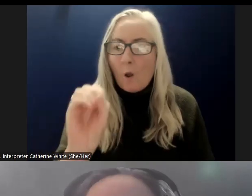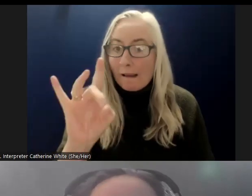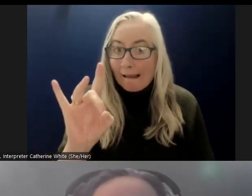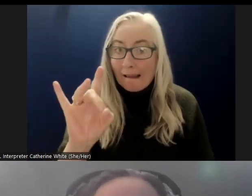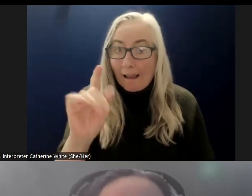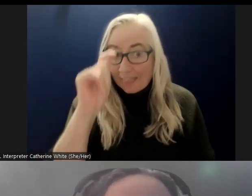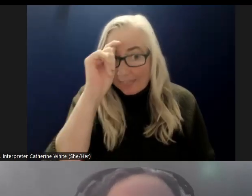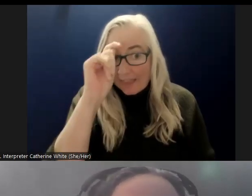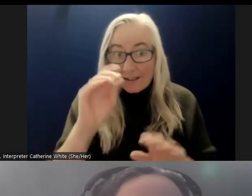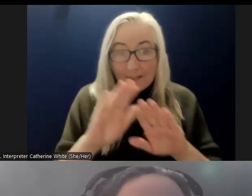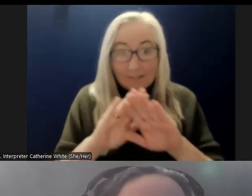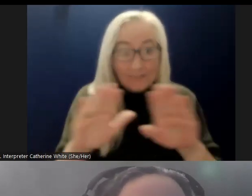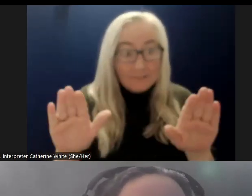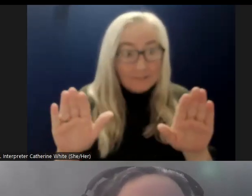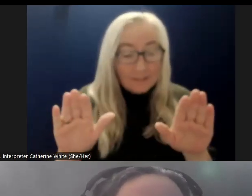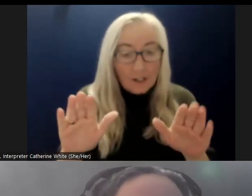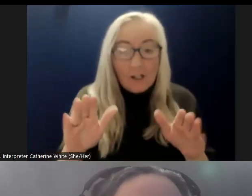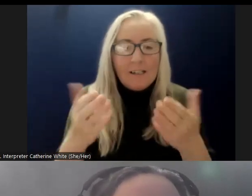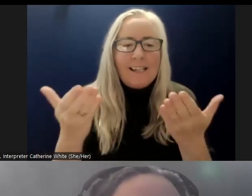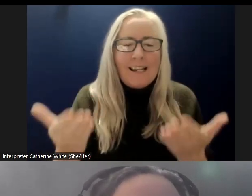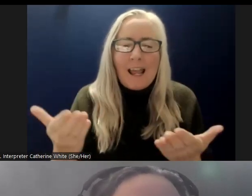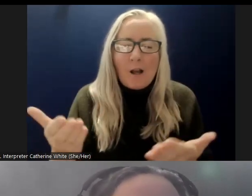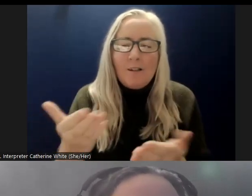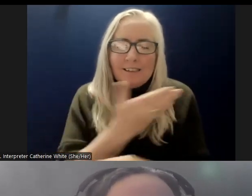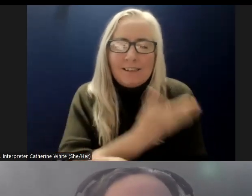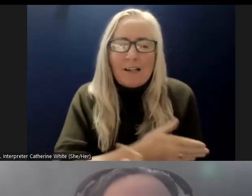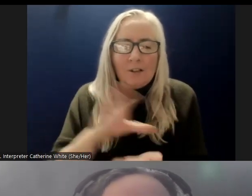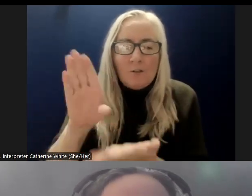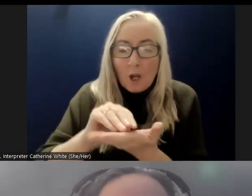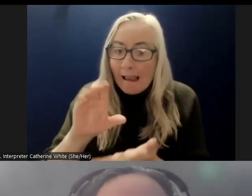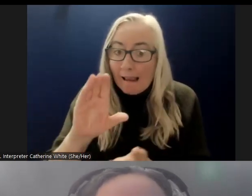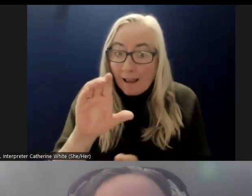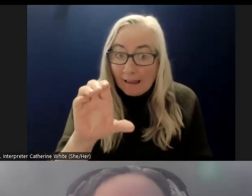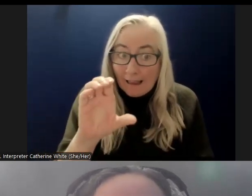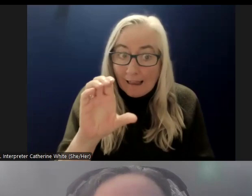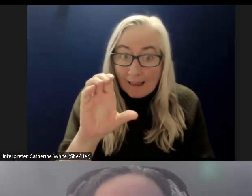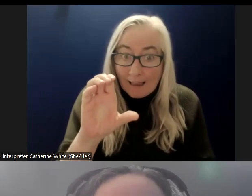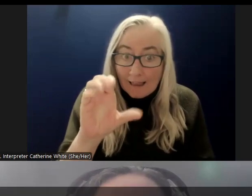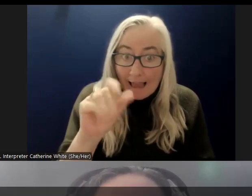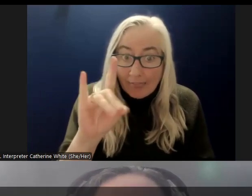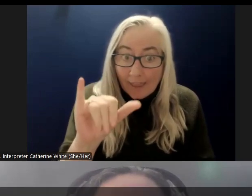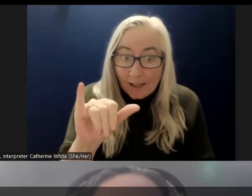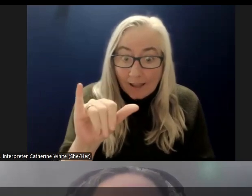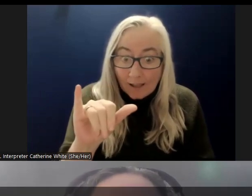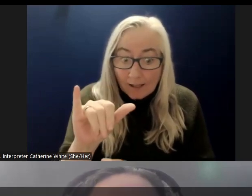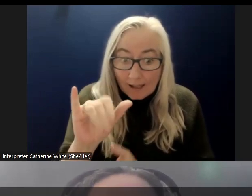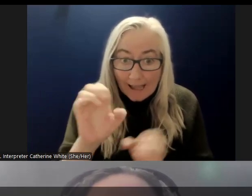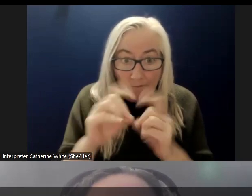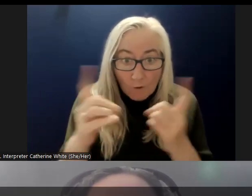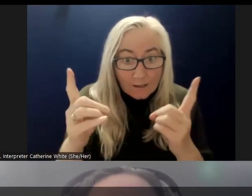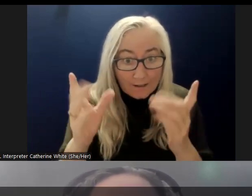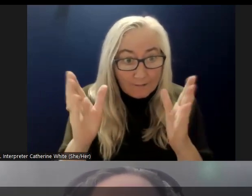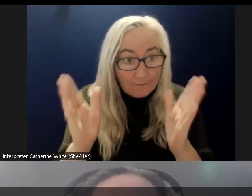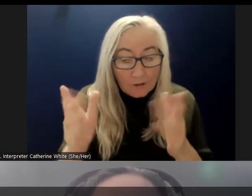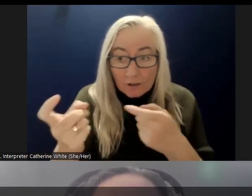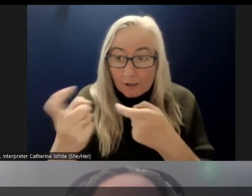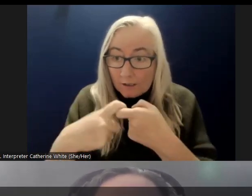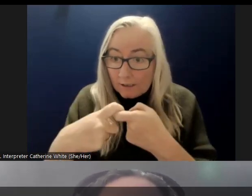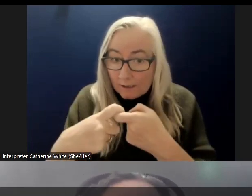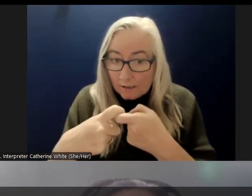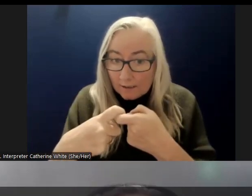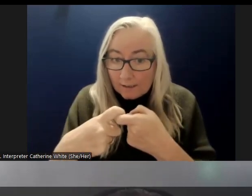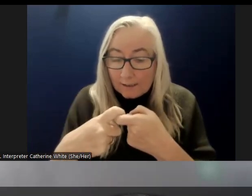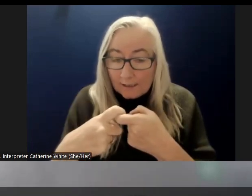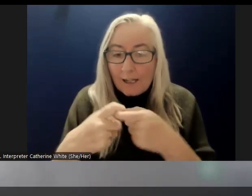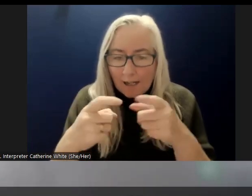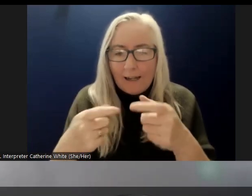everybody. Lovely. Kathy, is that everybody in? Yeah. It's incrementally,